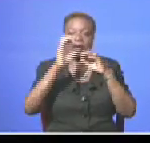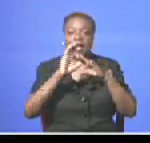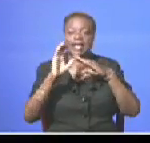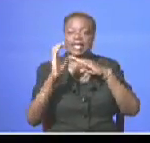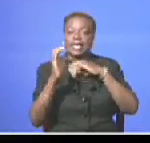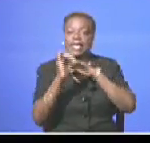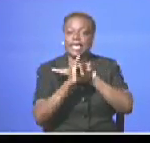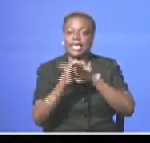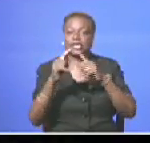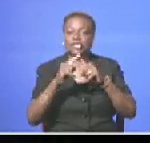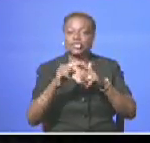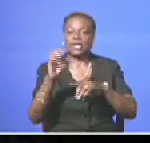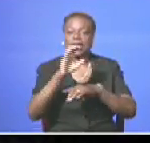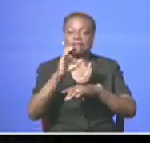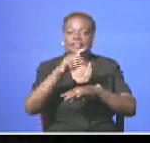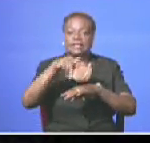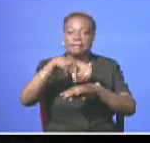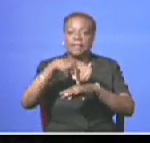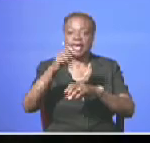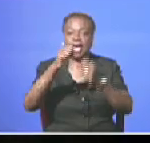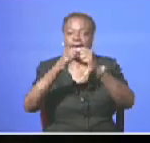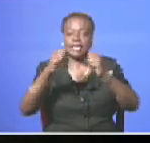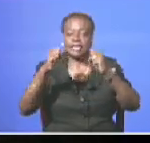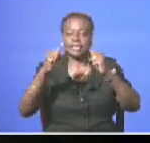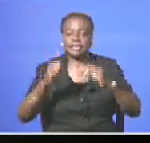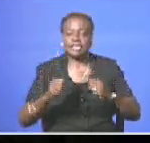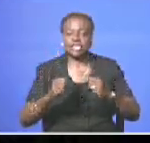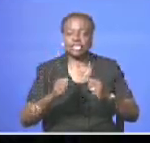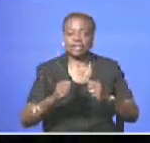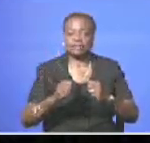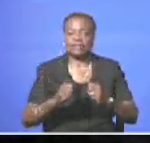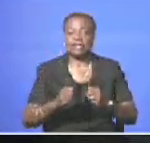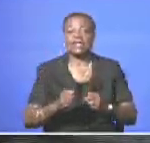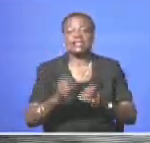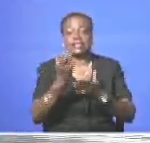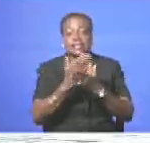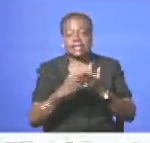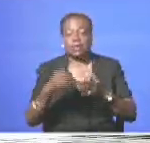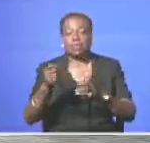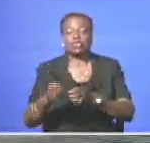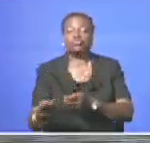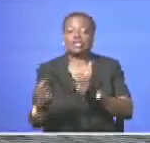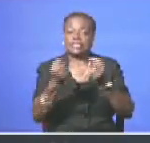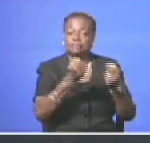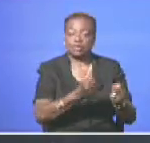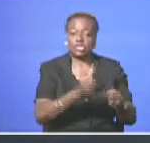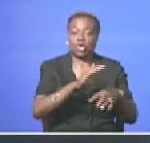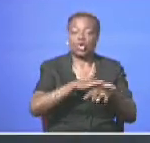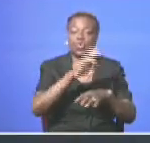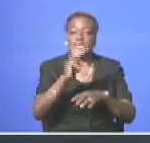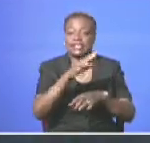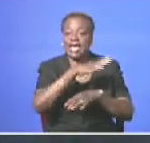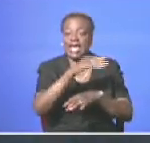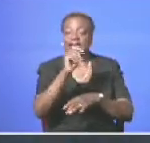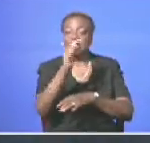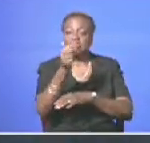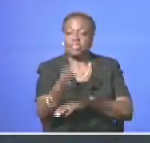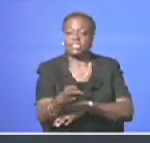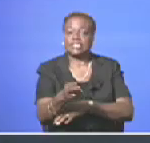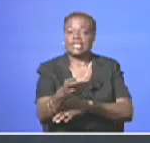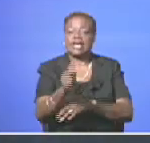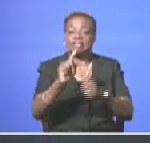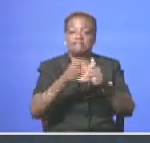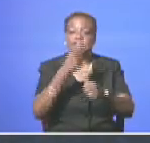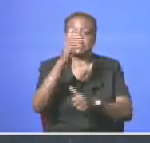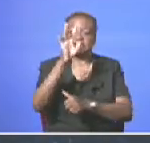overnight. Recently, 7 generators were transported through the streets of western New Providence, and on Thursday, the first of 7 engines was